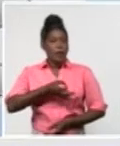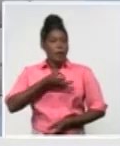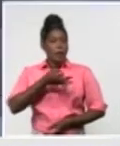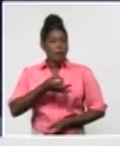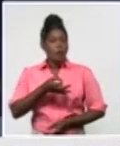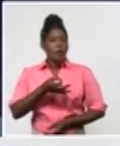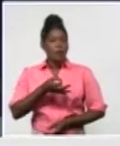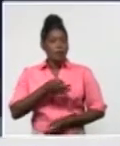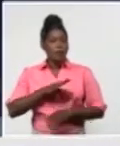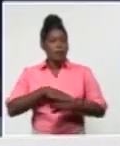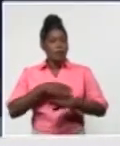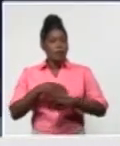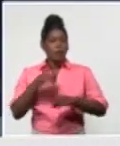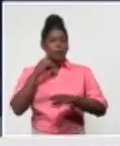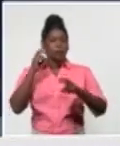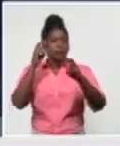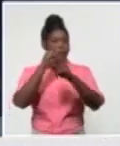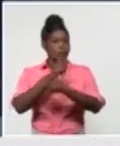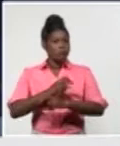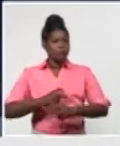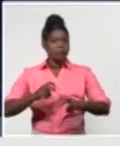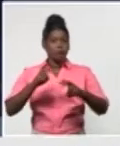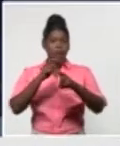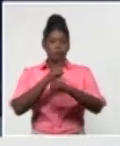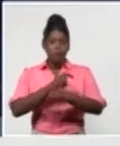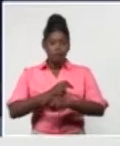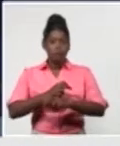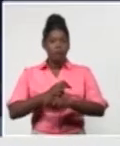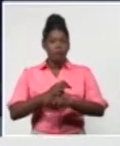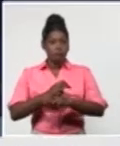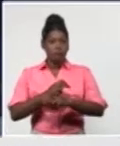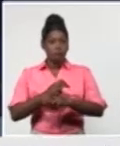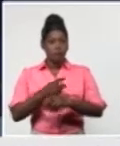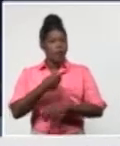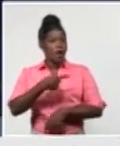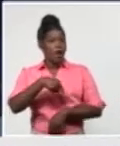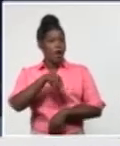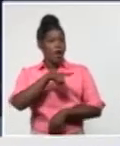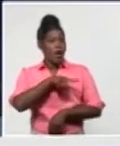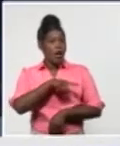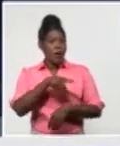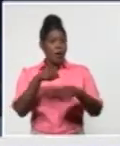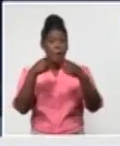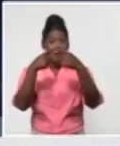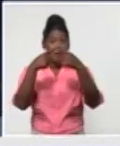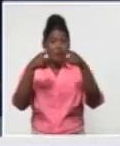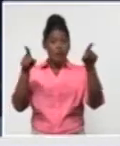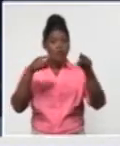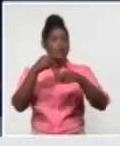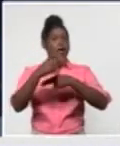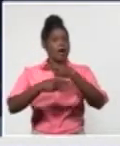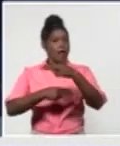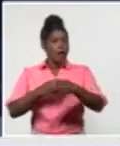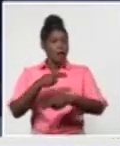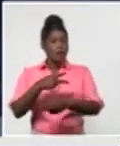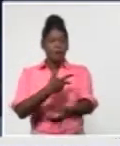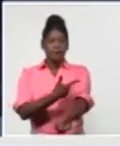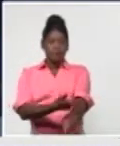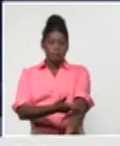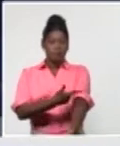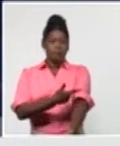We always mention in response to some comments that we have received from the people who follow us that all